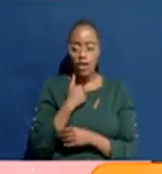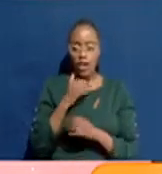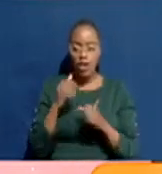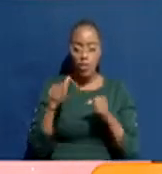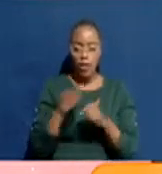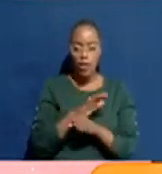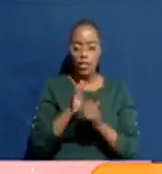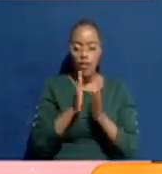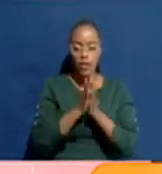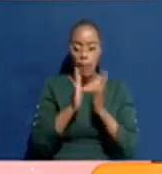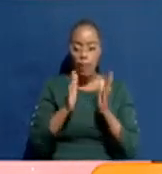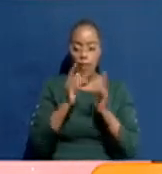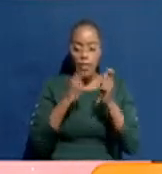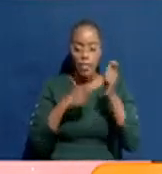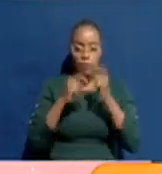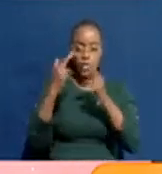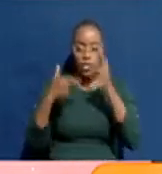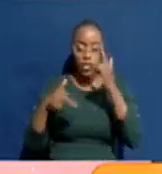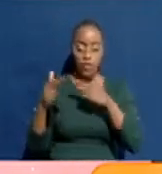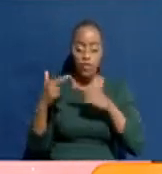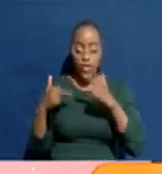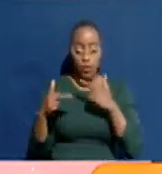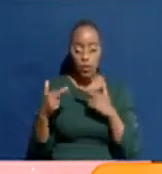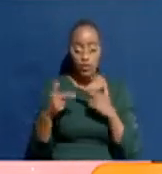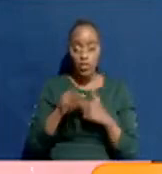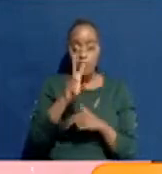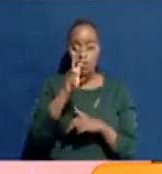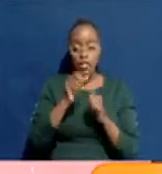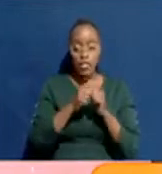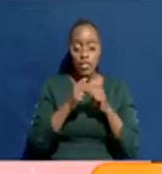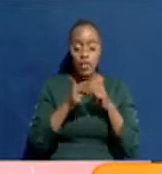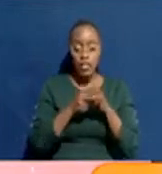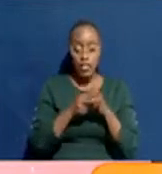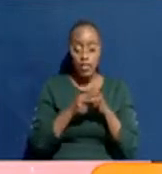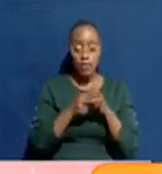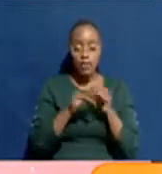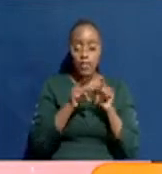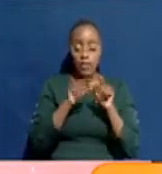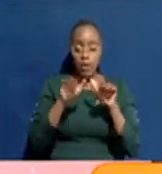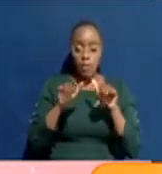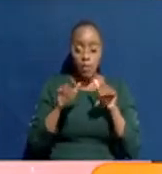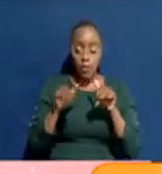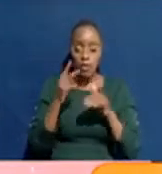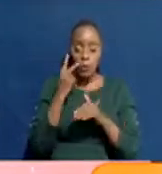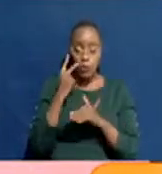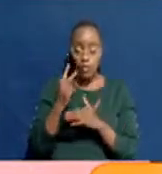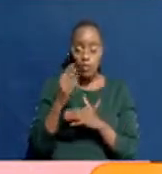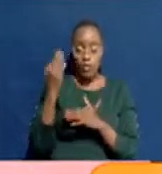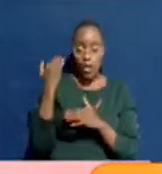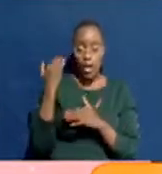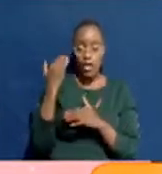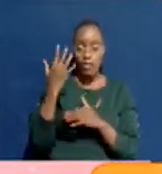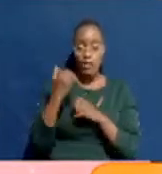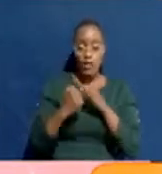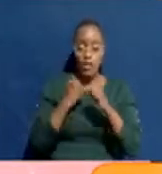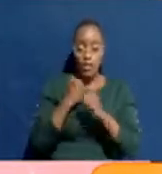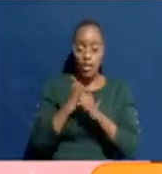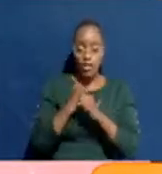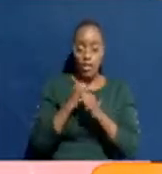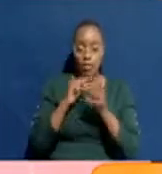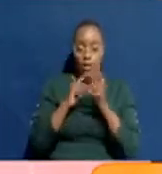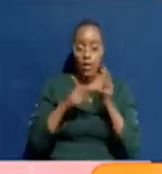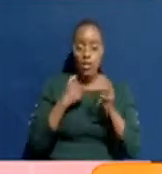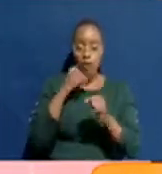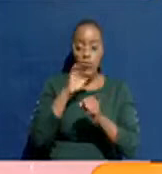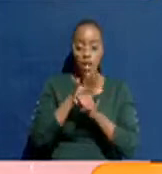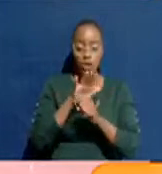comprehensive public expenditure review was in 2017. I'm still awaiting the one for the last 5 years. So we have a